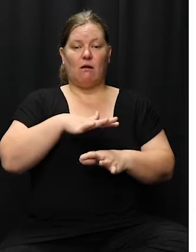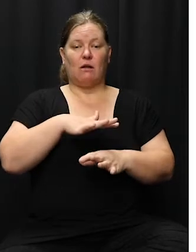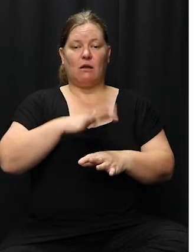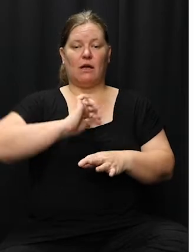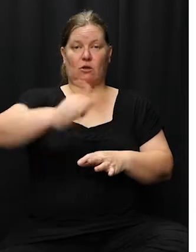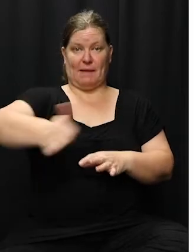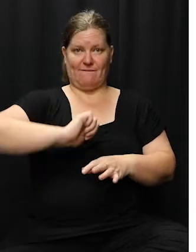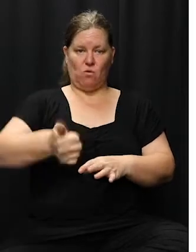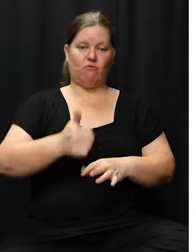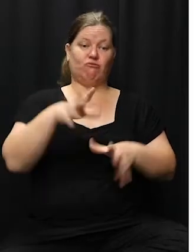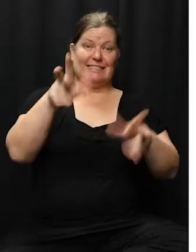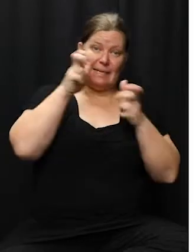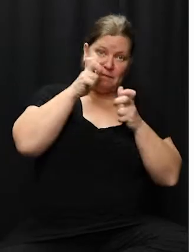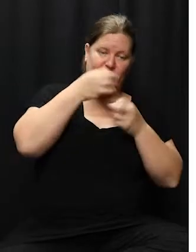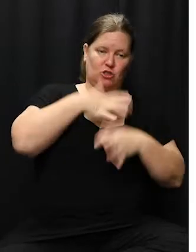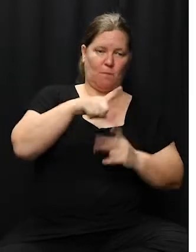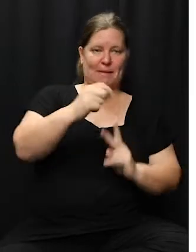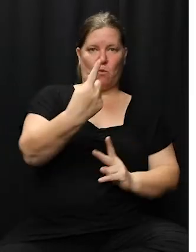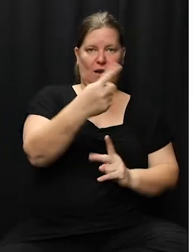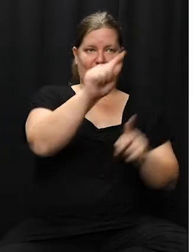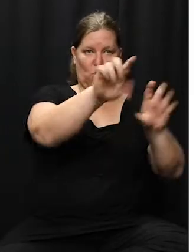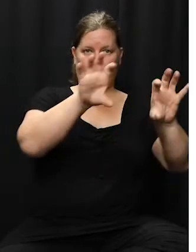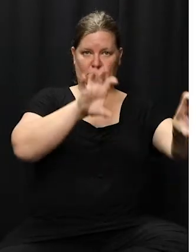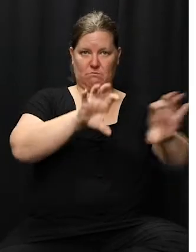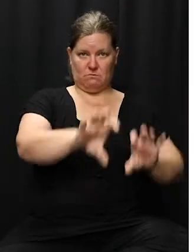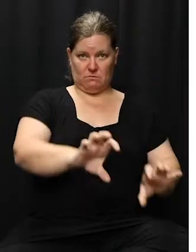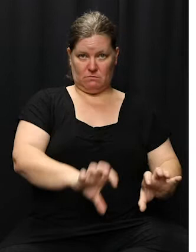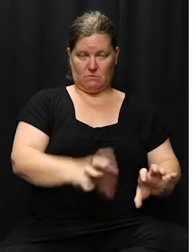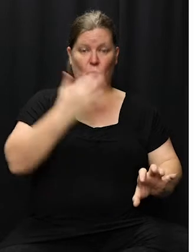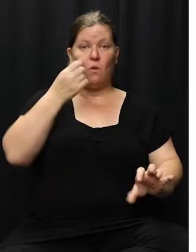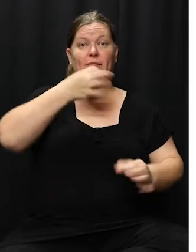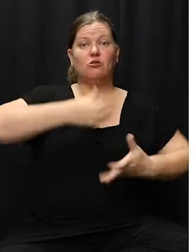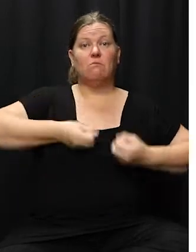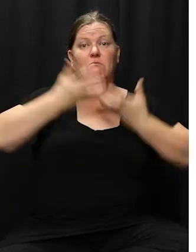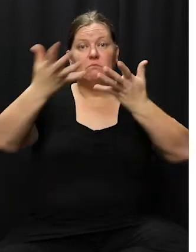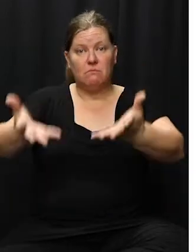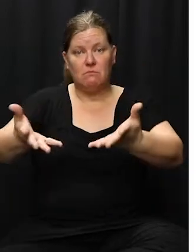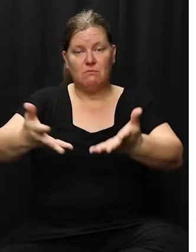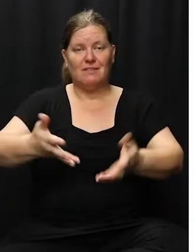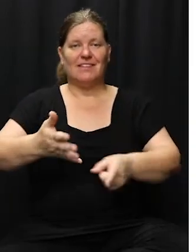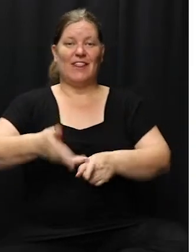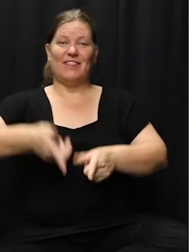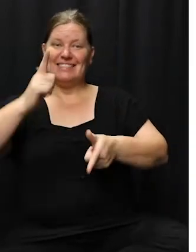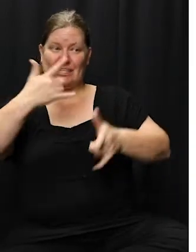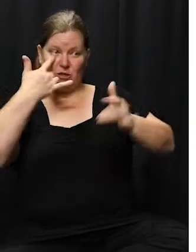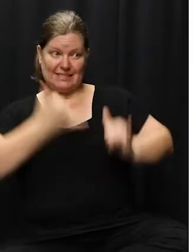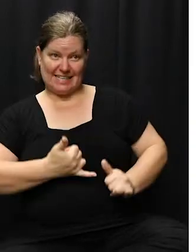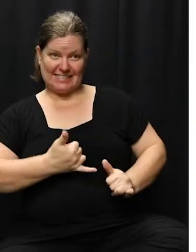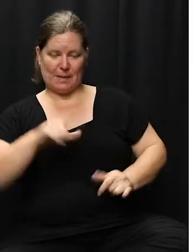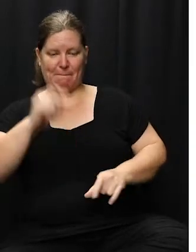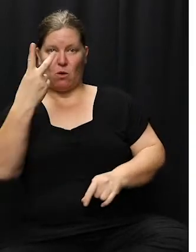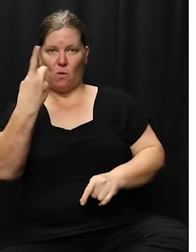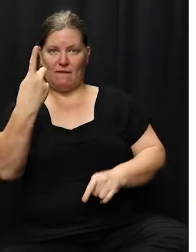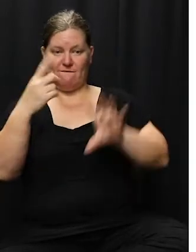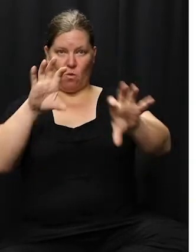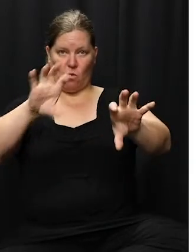make it a fixed choice assessment. That means the child goes back and forth between receptive and expressive for each question. when it's comprehension, the child just simply